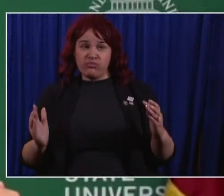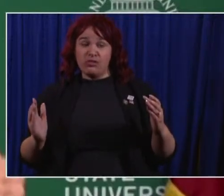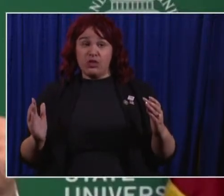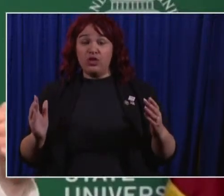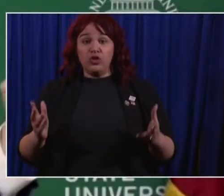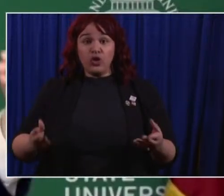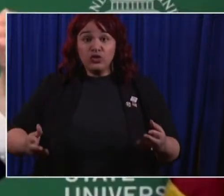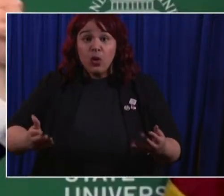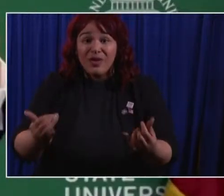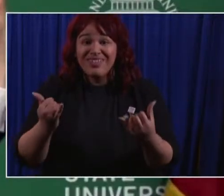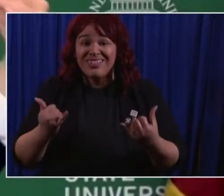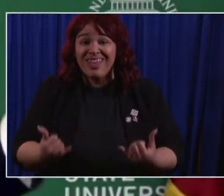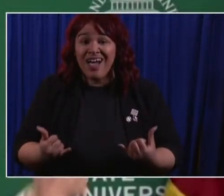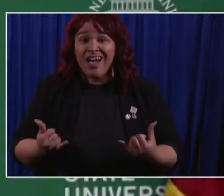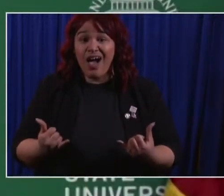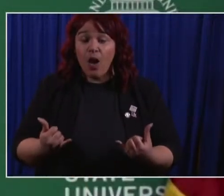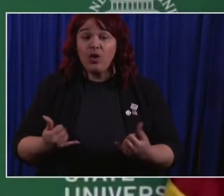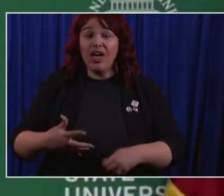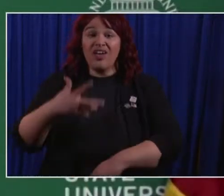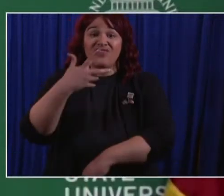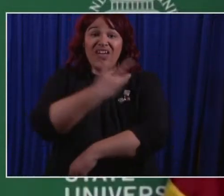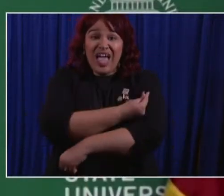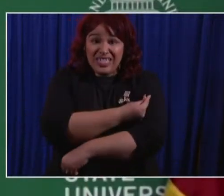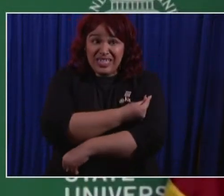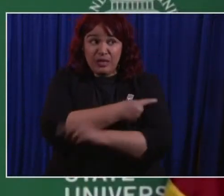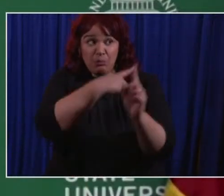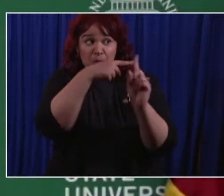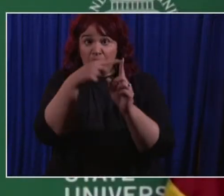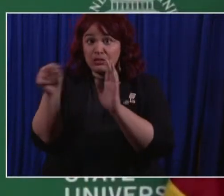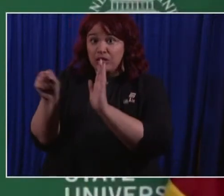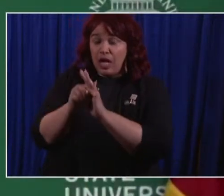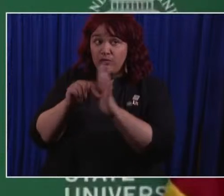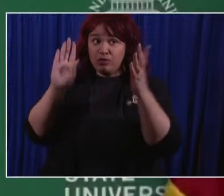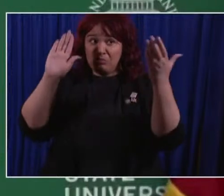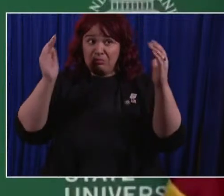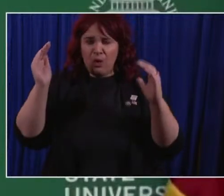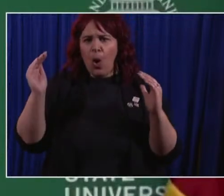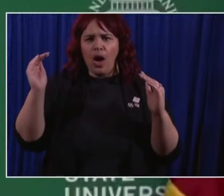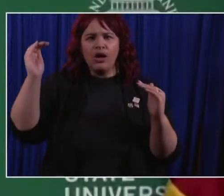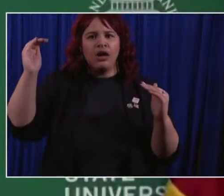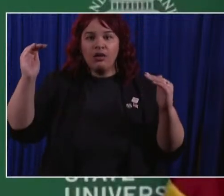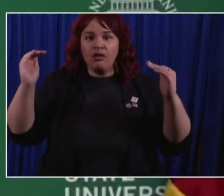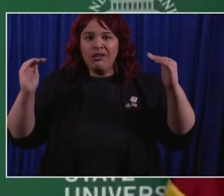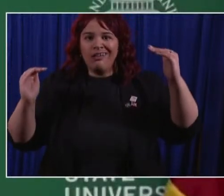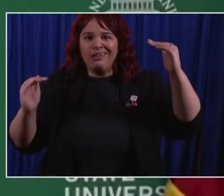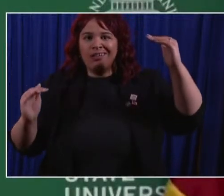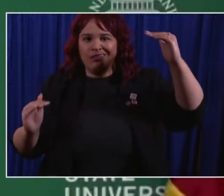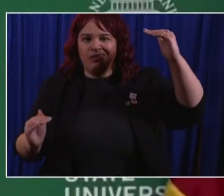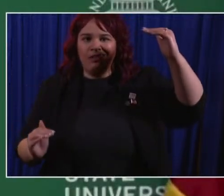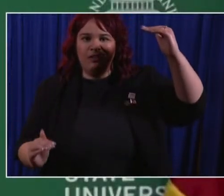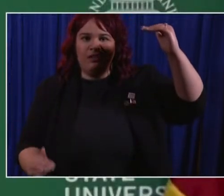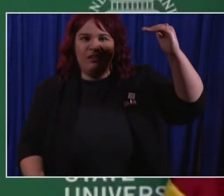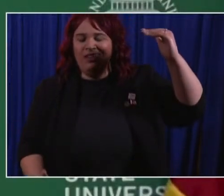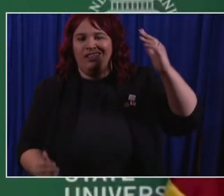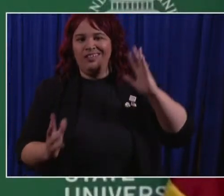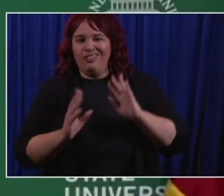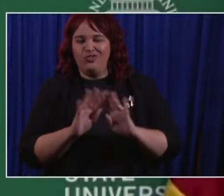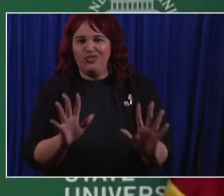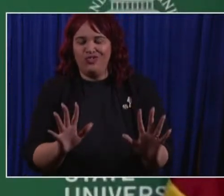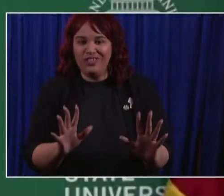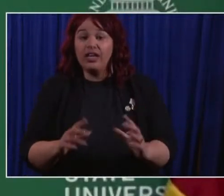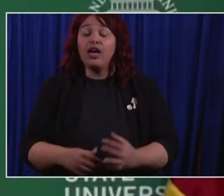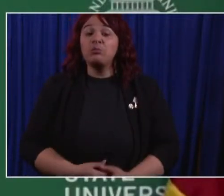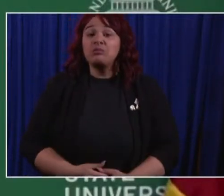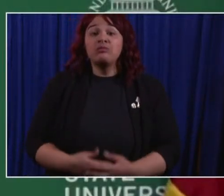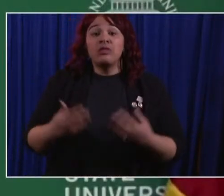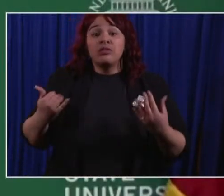are getting more and more and more and more. And, you know, the science is clearly there. The